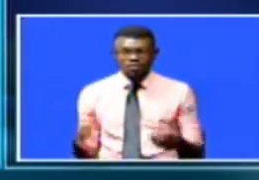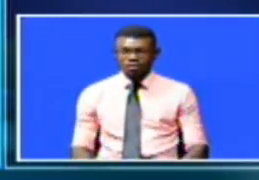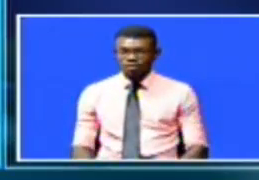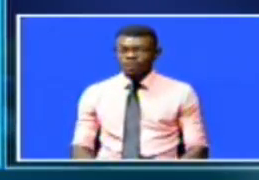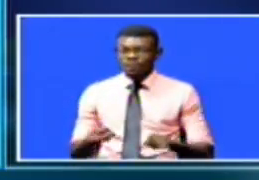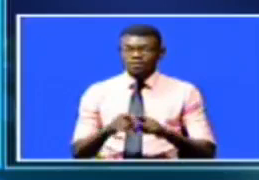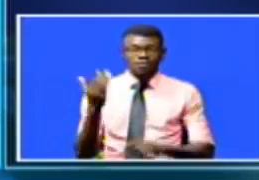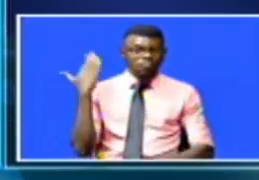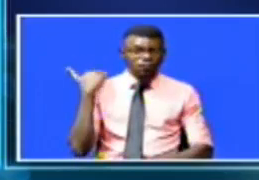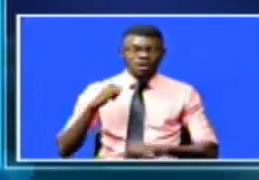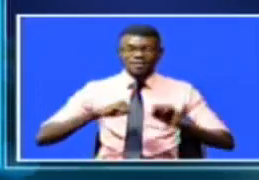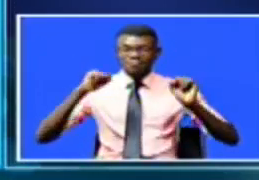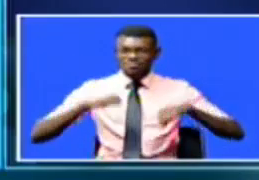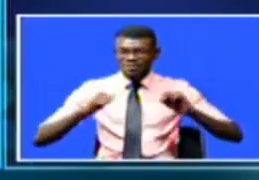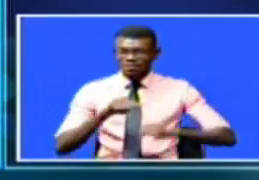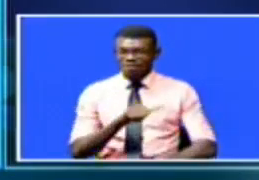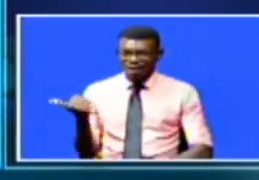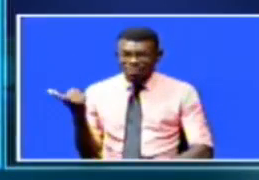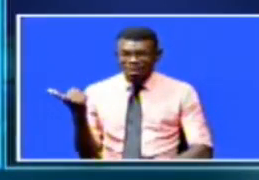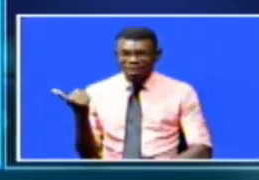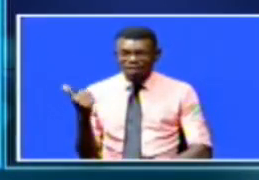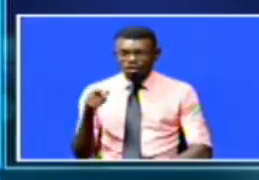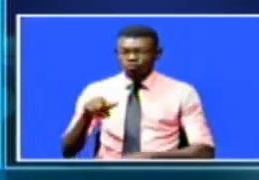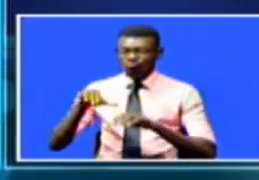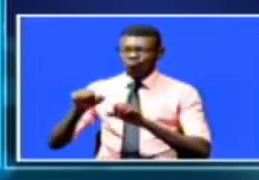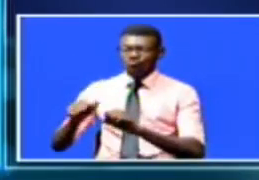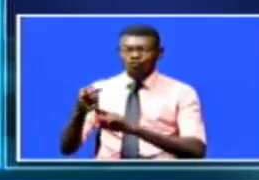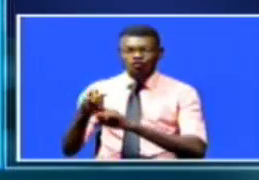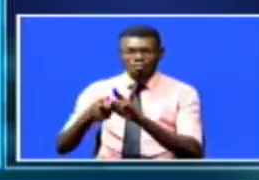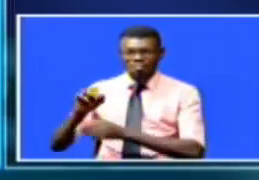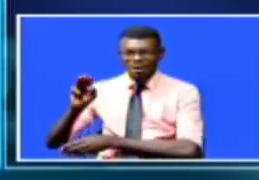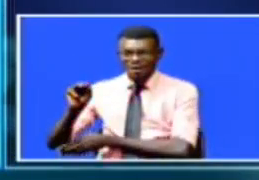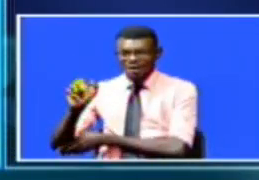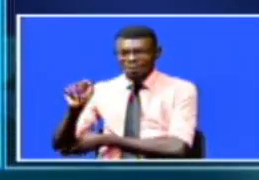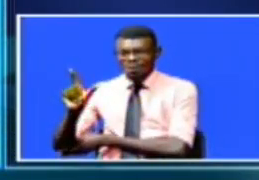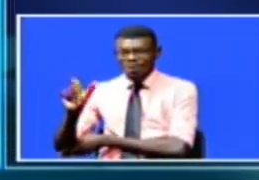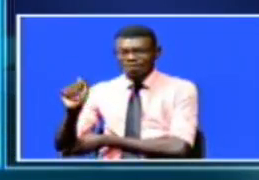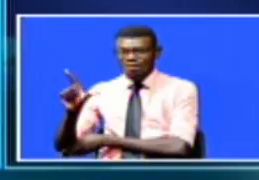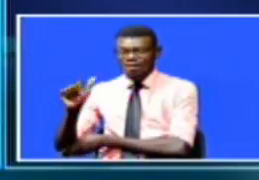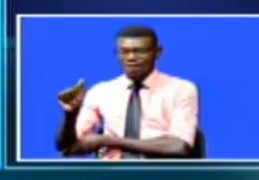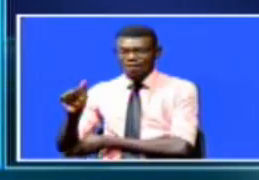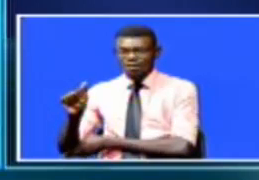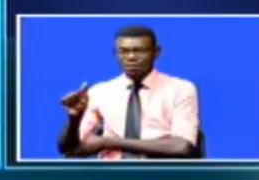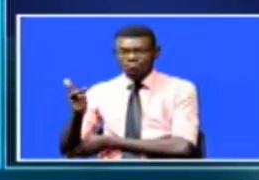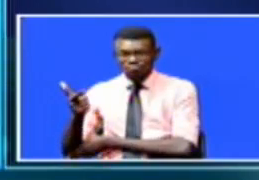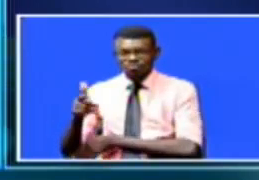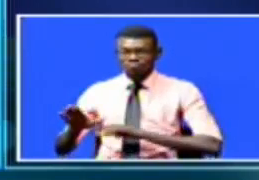another agreement that you would take over from Cleopa Malala, the senator for Kakamega, as deputy minority leader. Yes. And